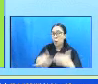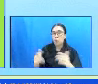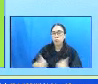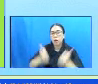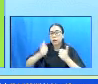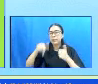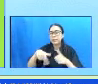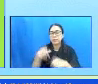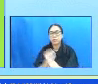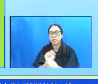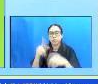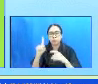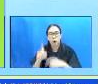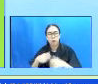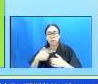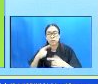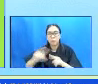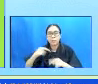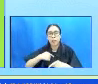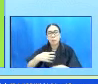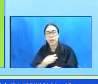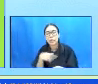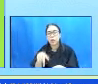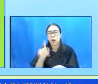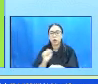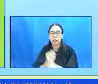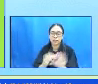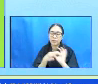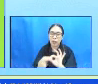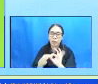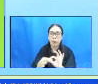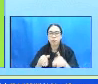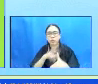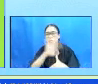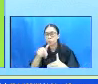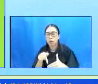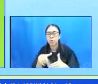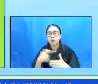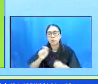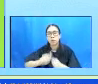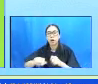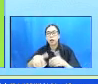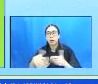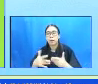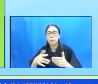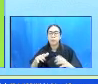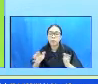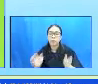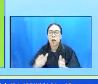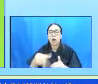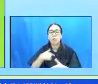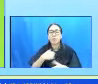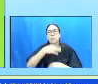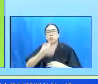that pressure, I can totally agree that then that makes the voice stronger. So I think that's a very good aim. Over